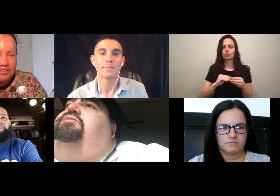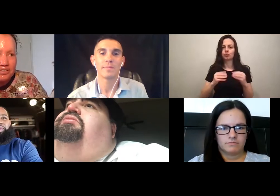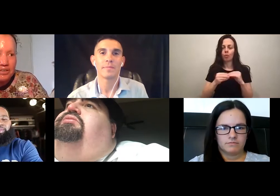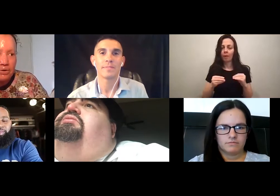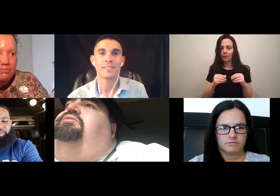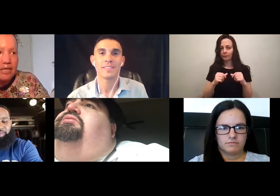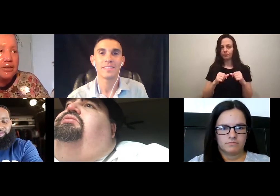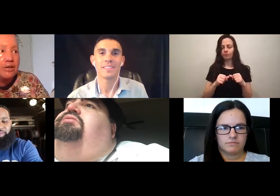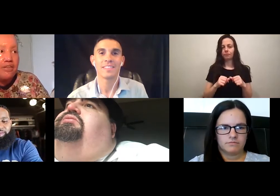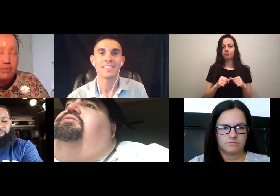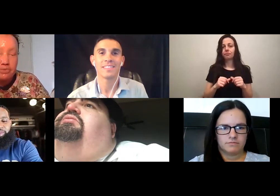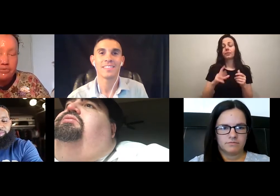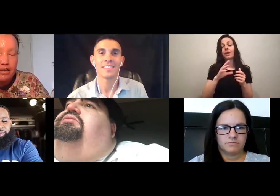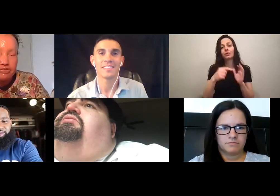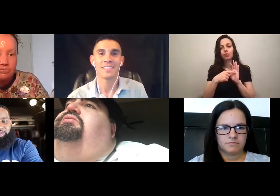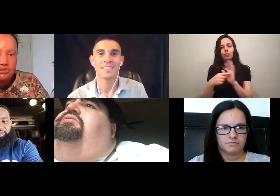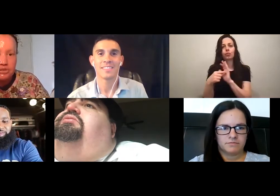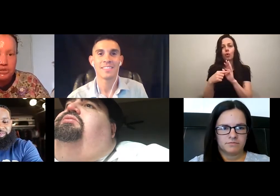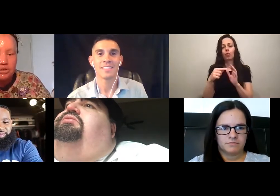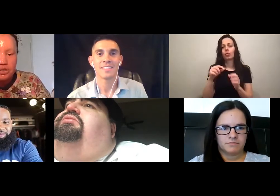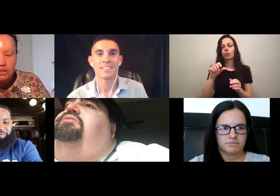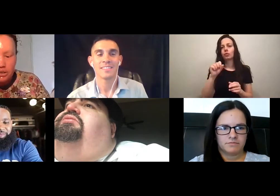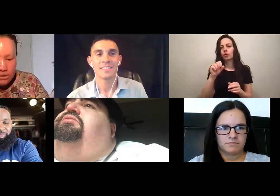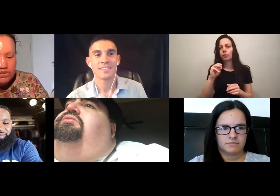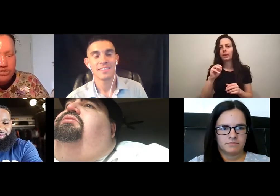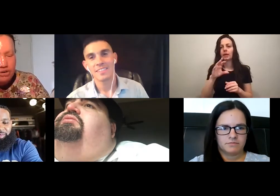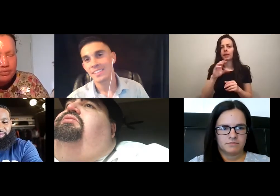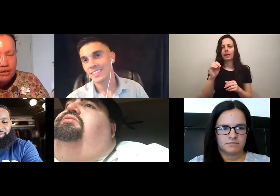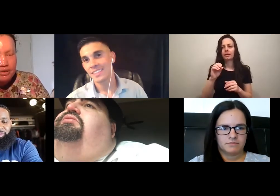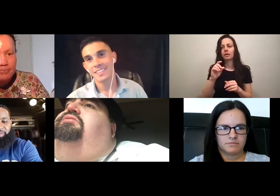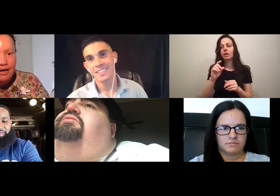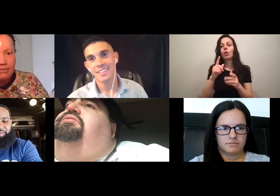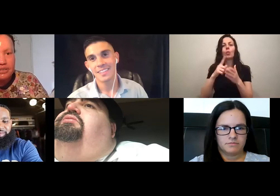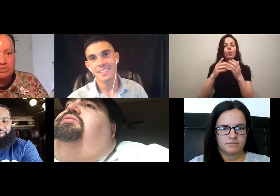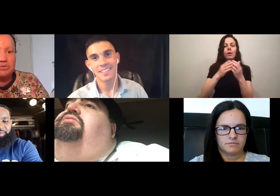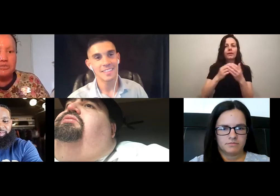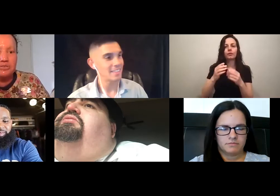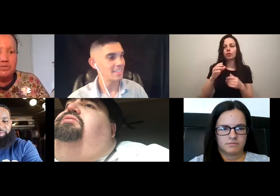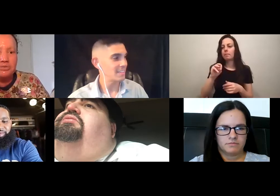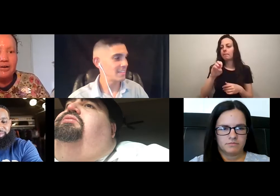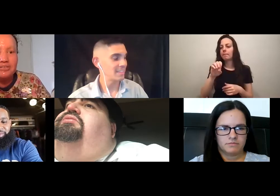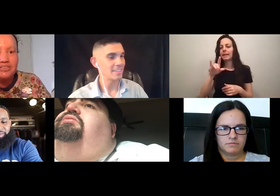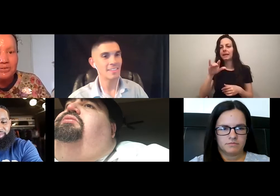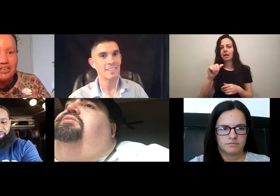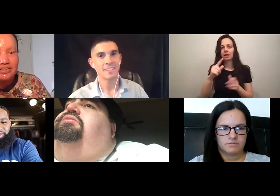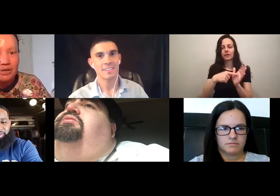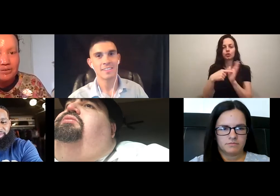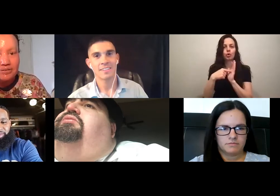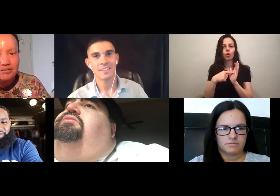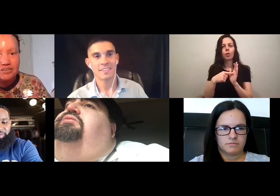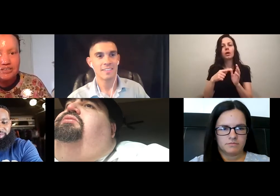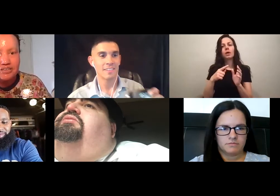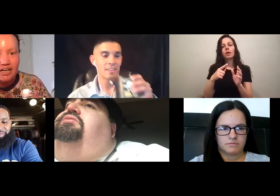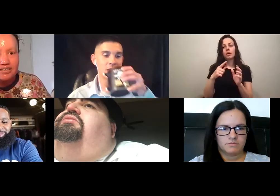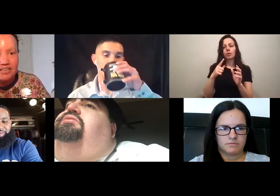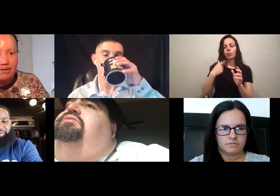use the media and other people's platforms to launch from, but be true to our own story as well,